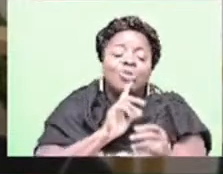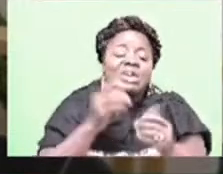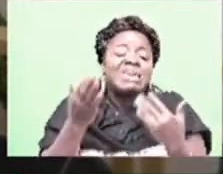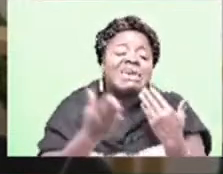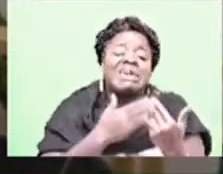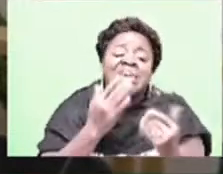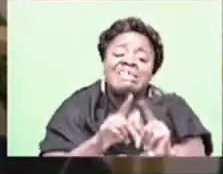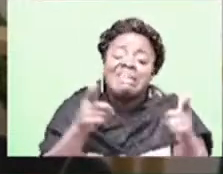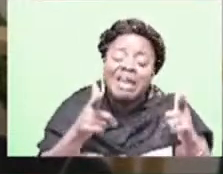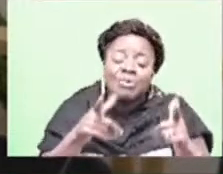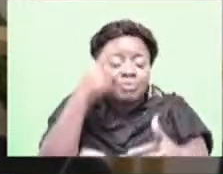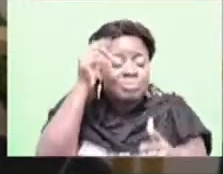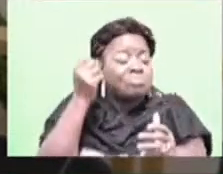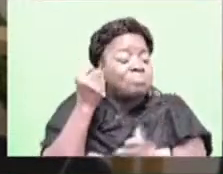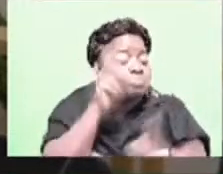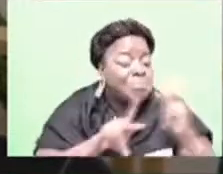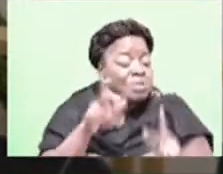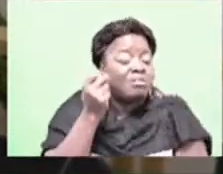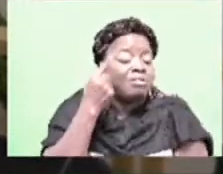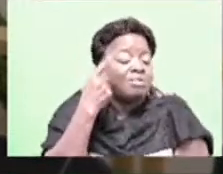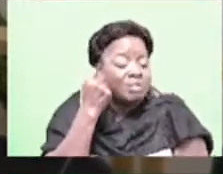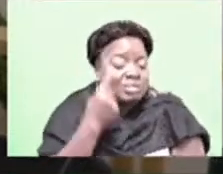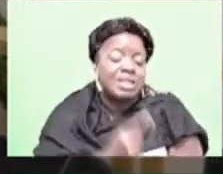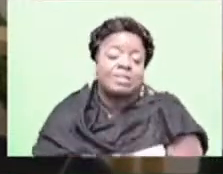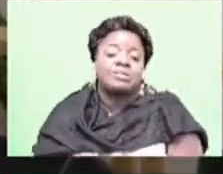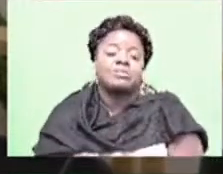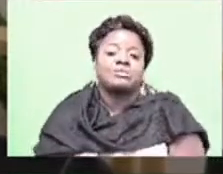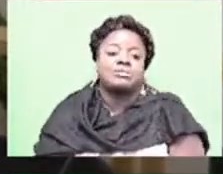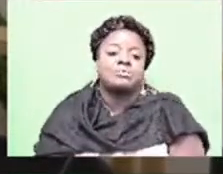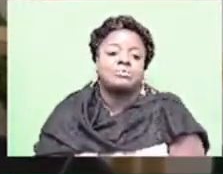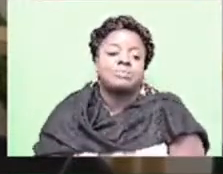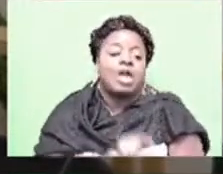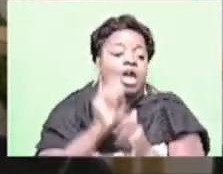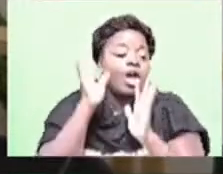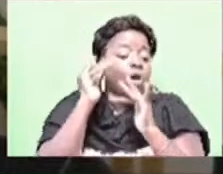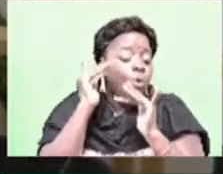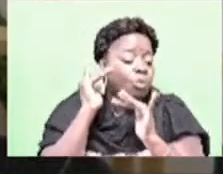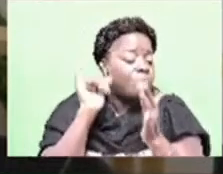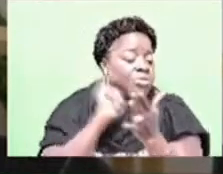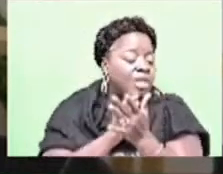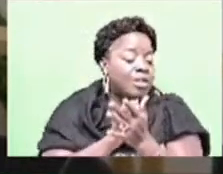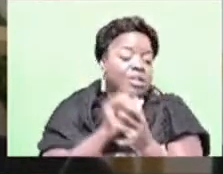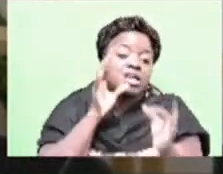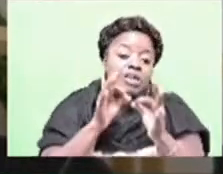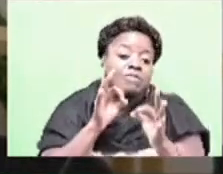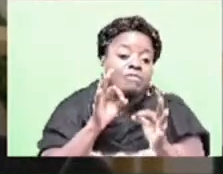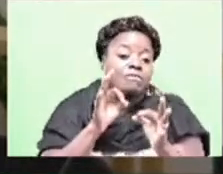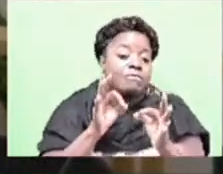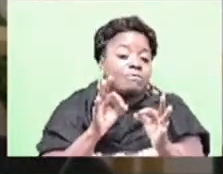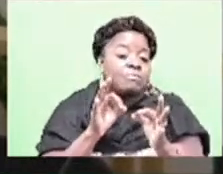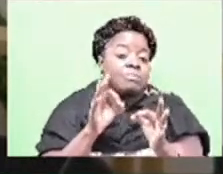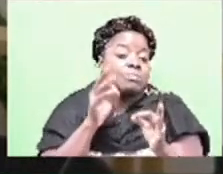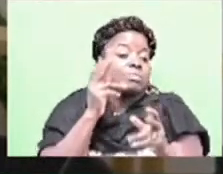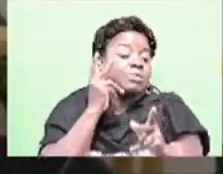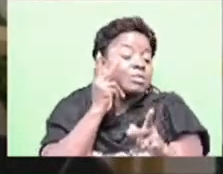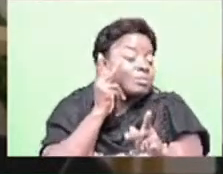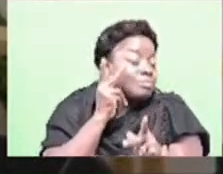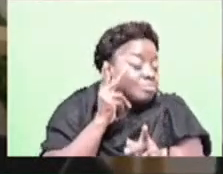are able to follow. I am hoping that if we are keeping with the provisions